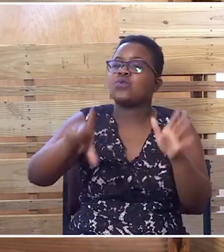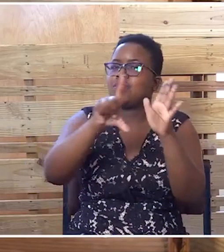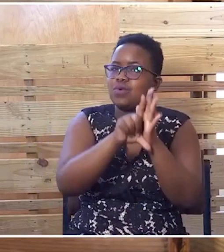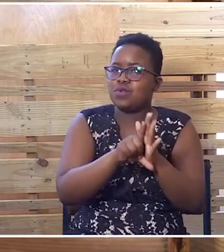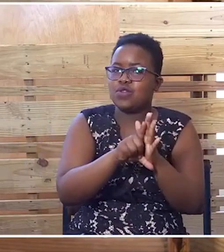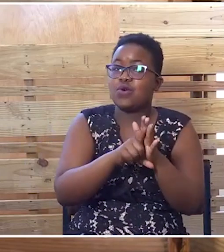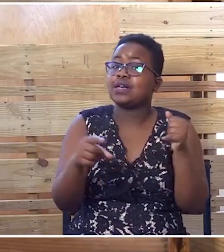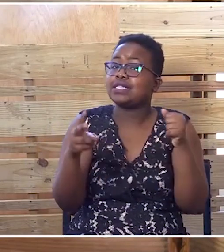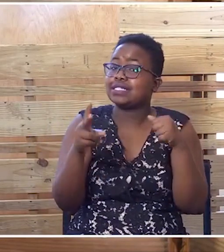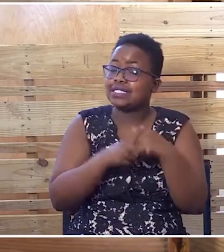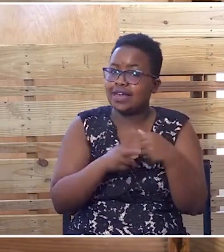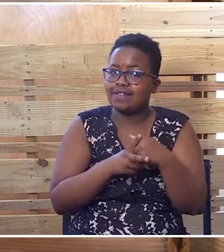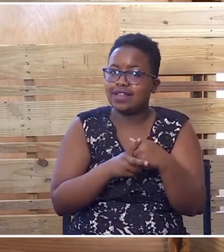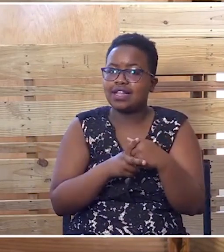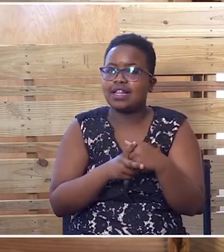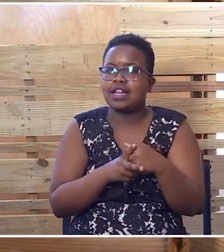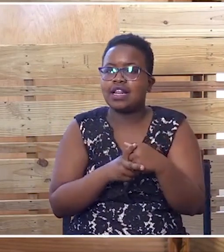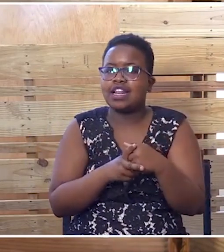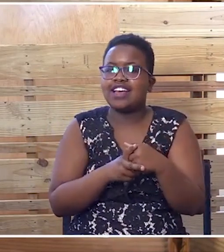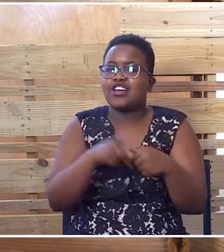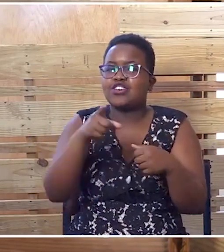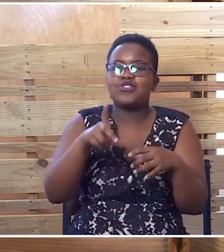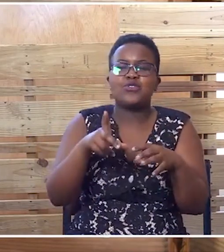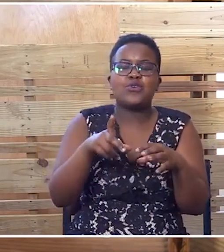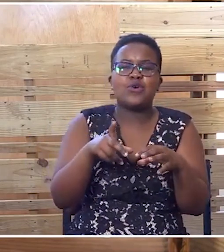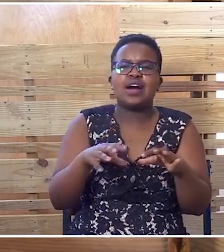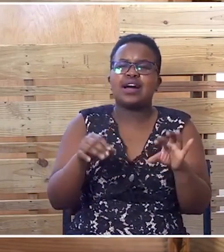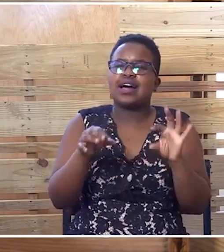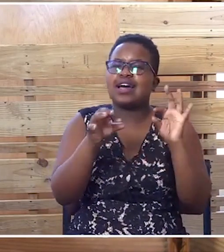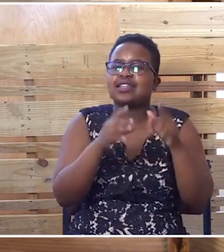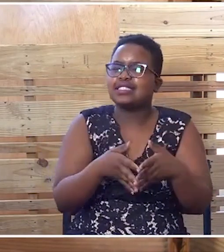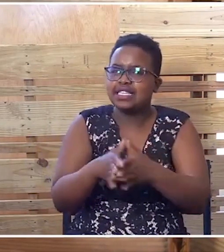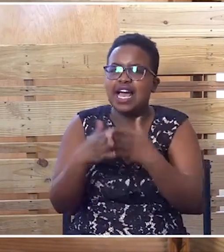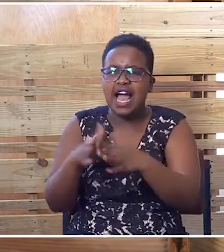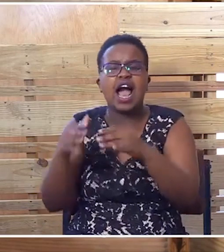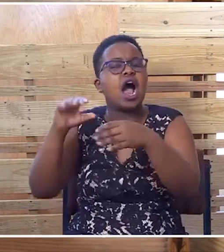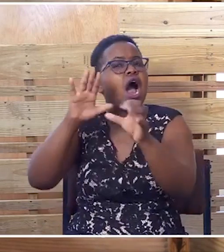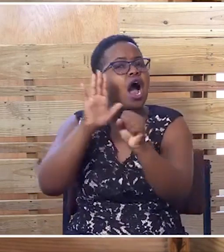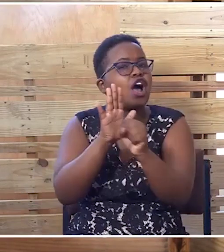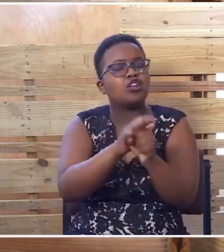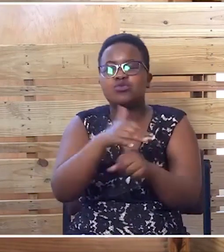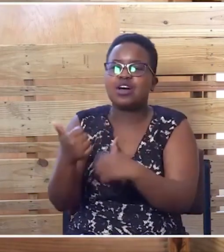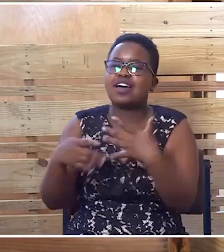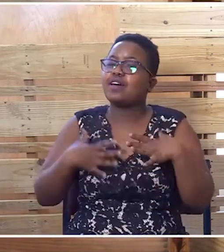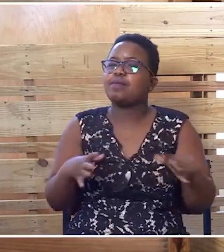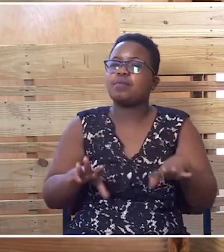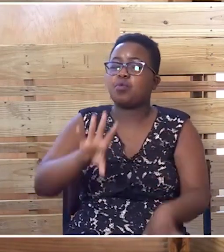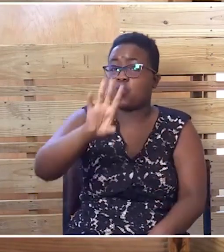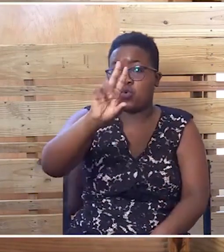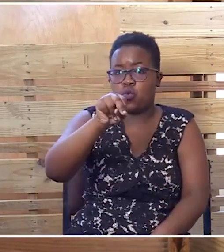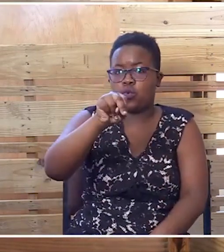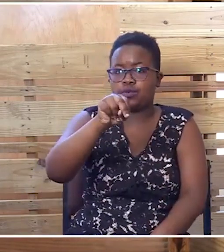do not commit adultery. God desires that we live happily in our families. But adultery,